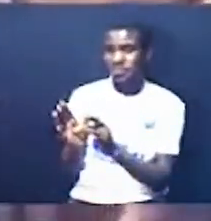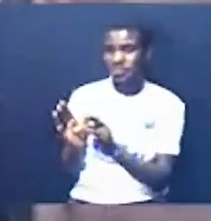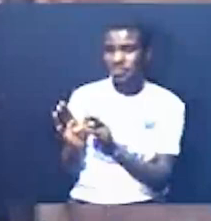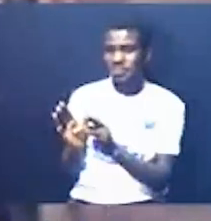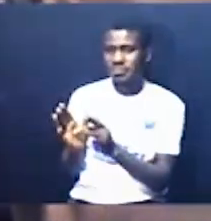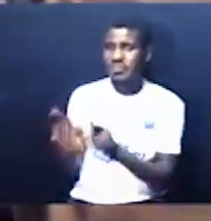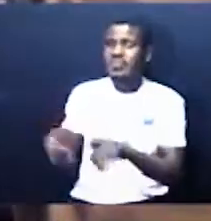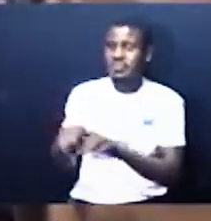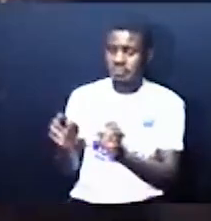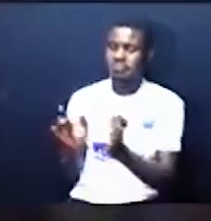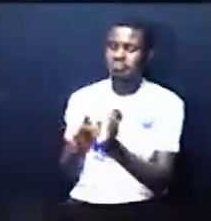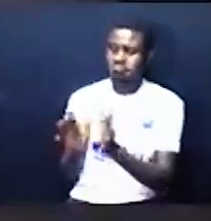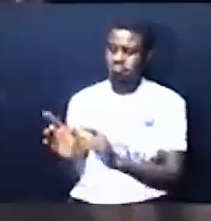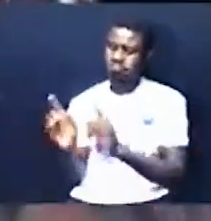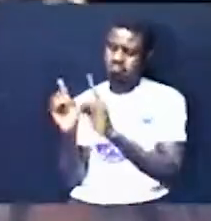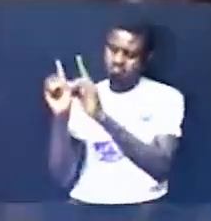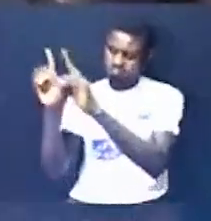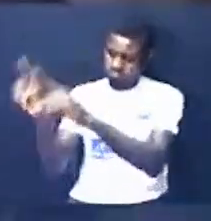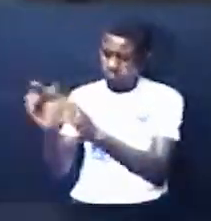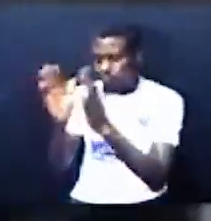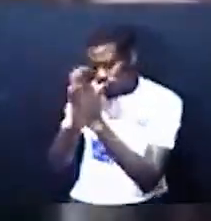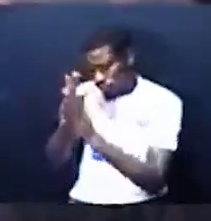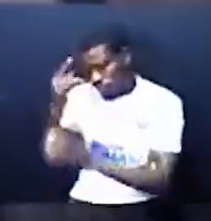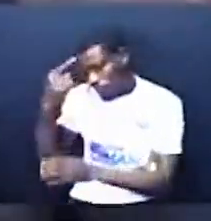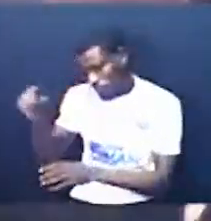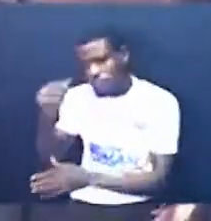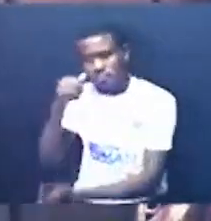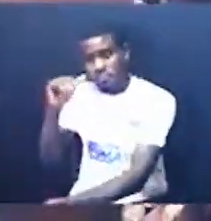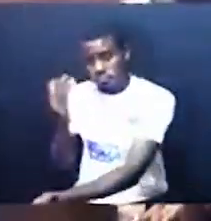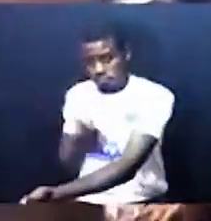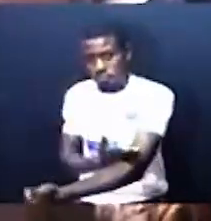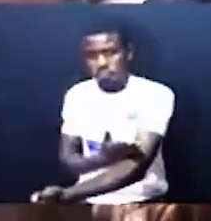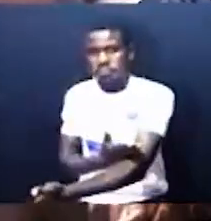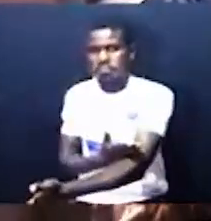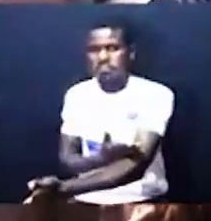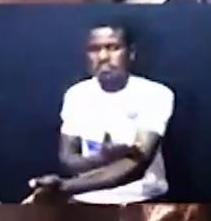and pray for this Jairus